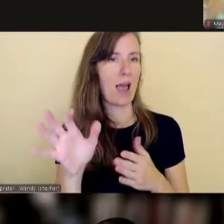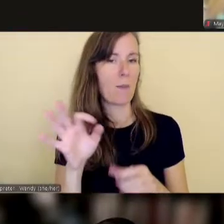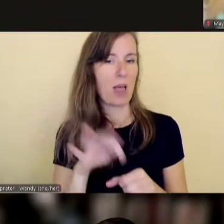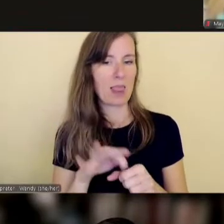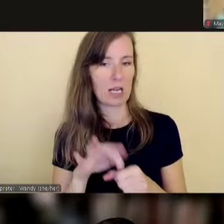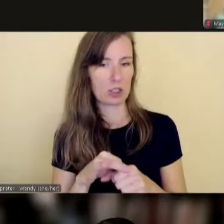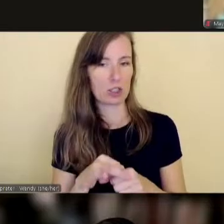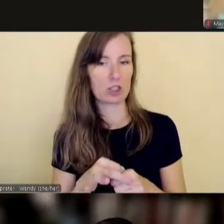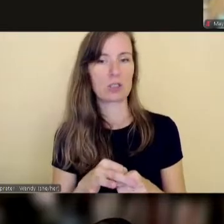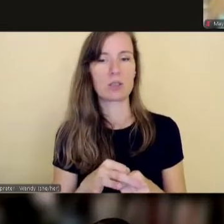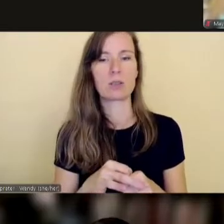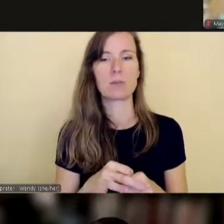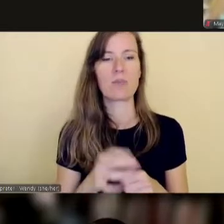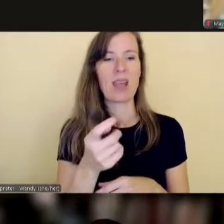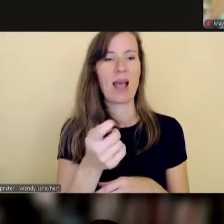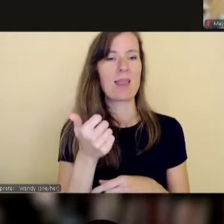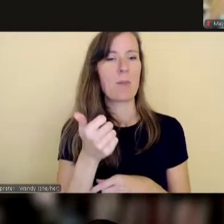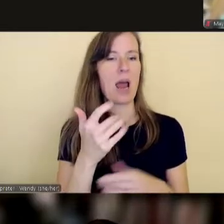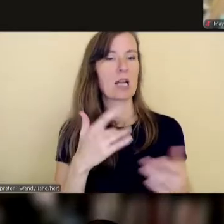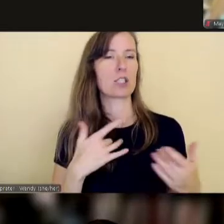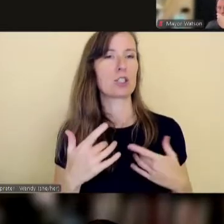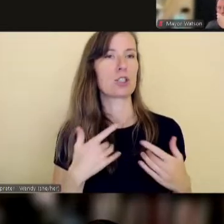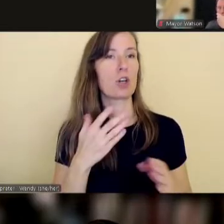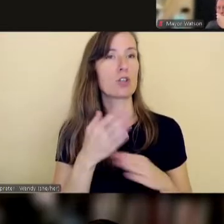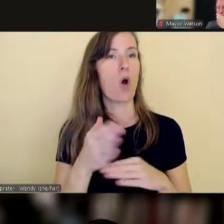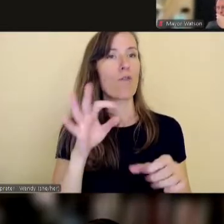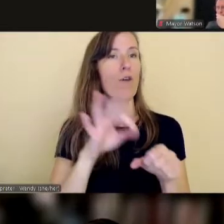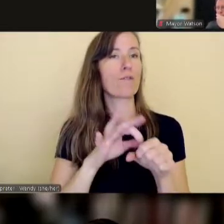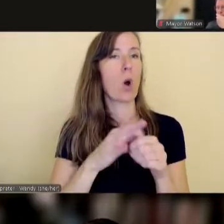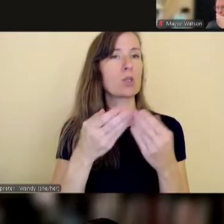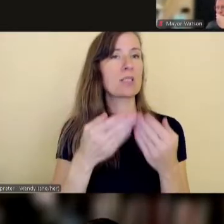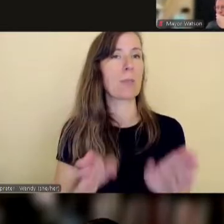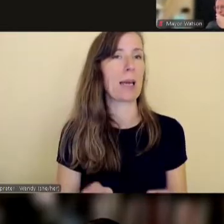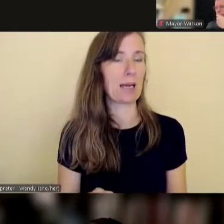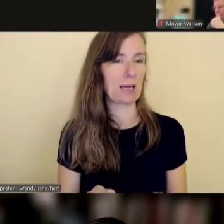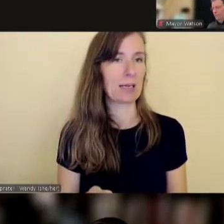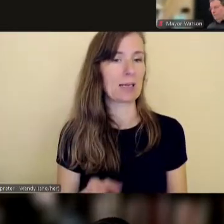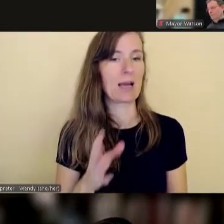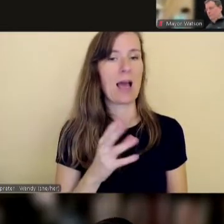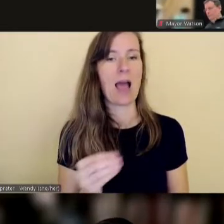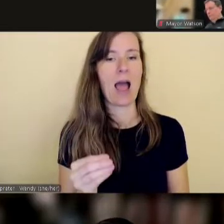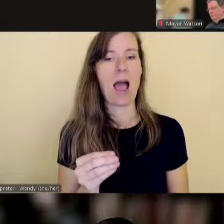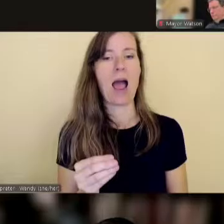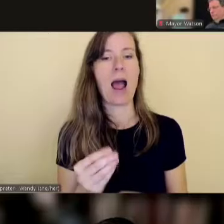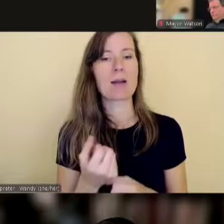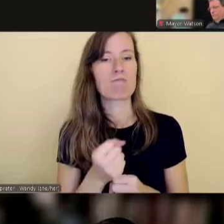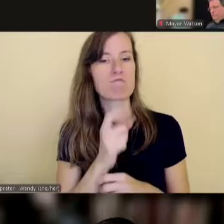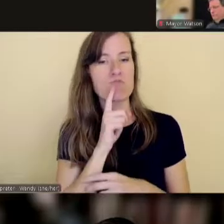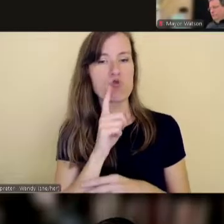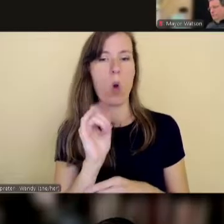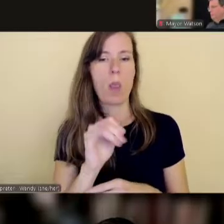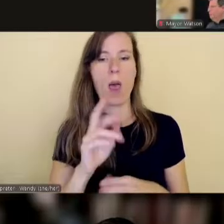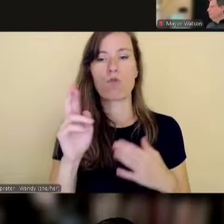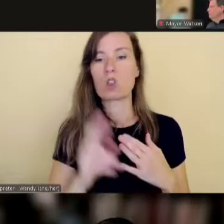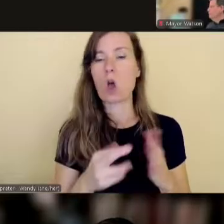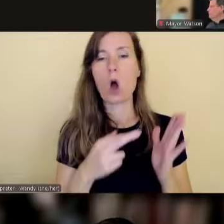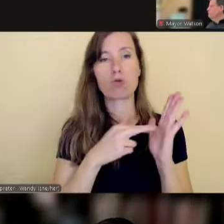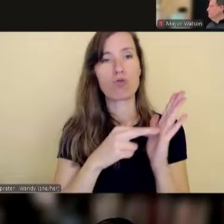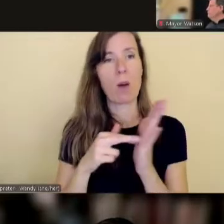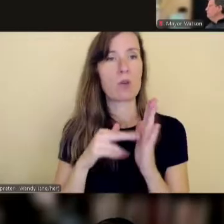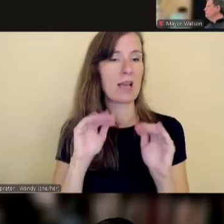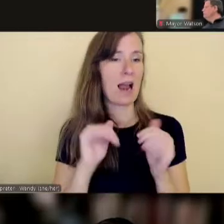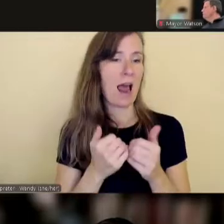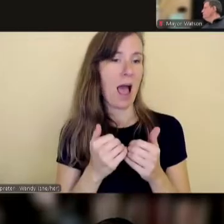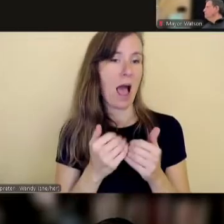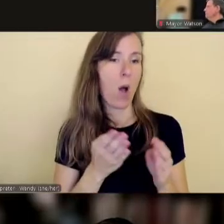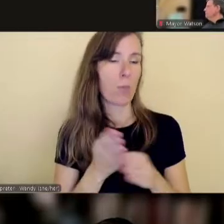vote splitting, and ensuring that the results are representative of how the majority of the town's voters,